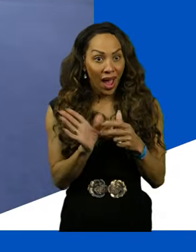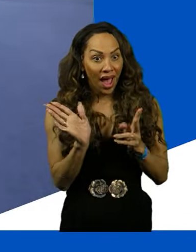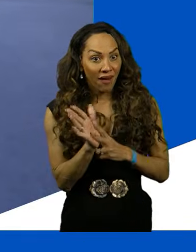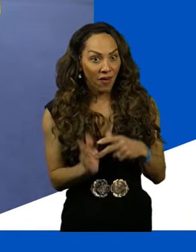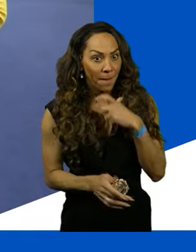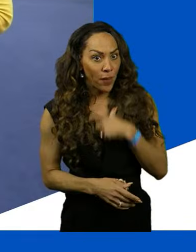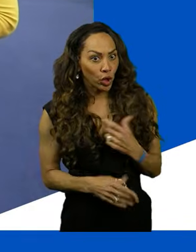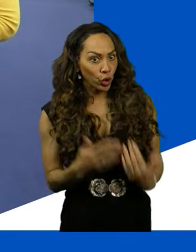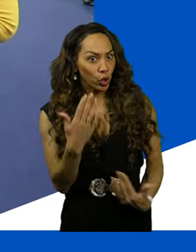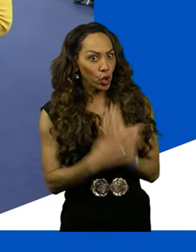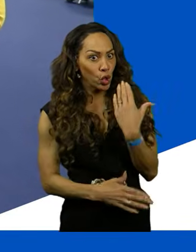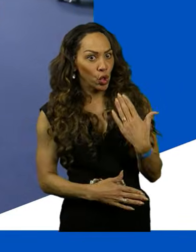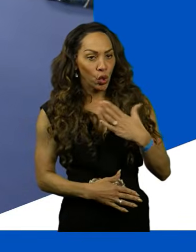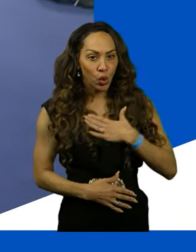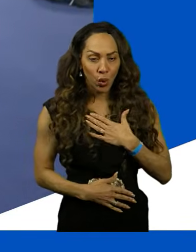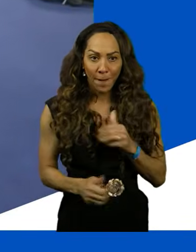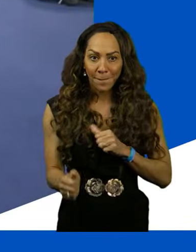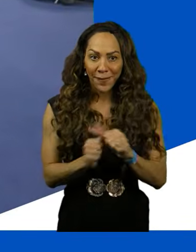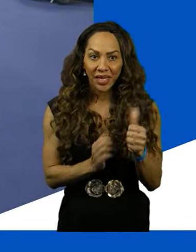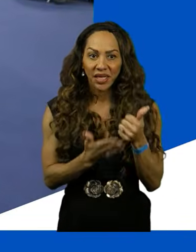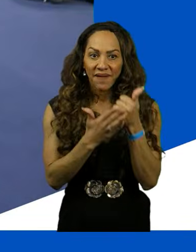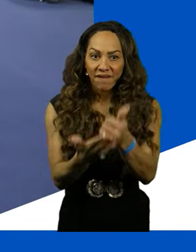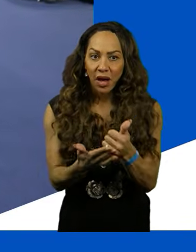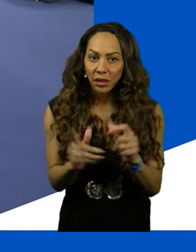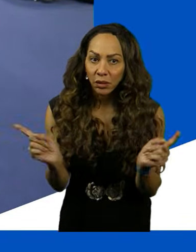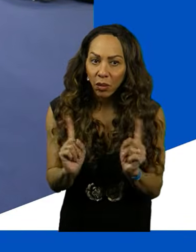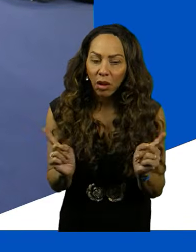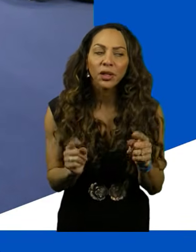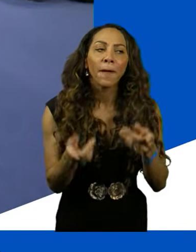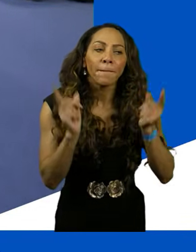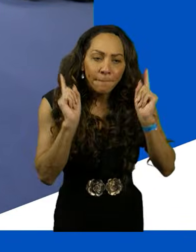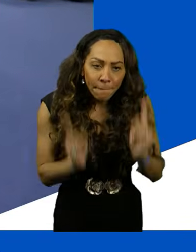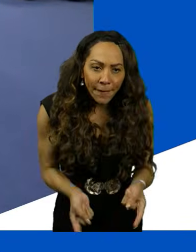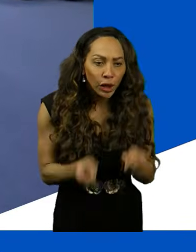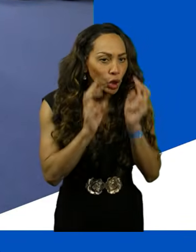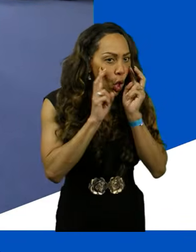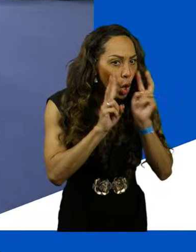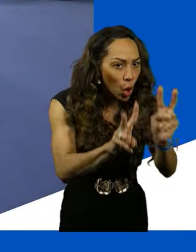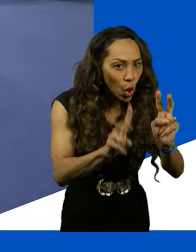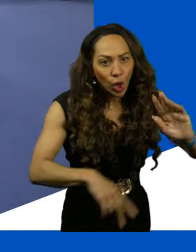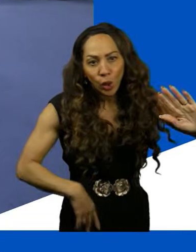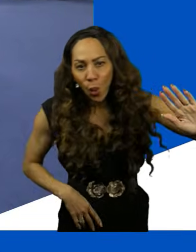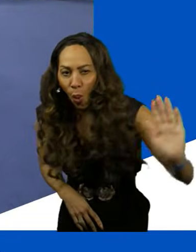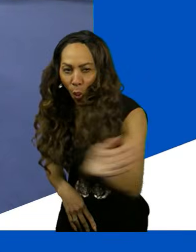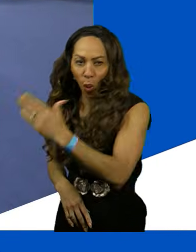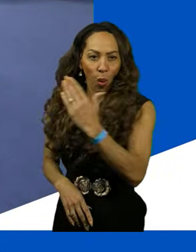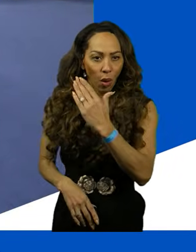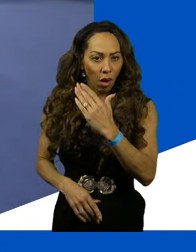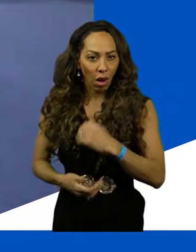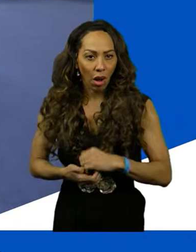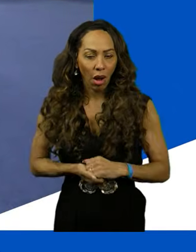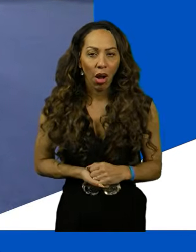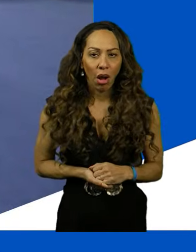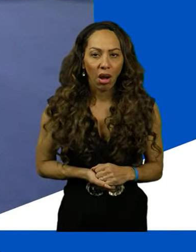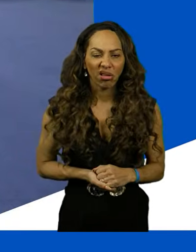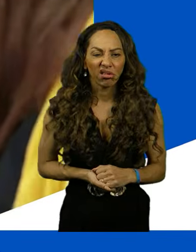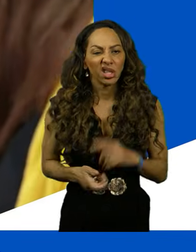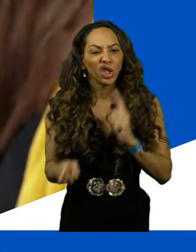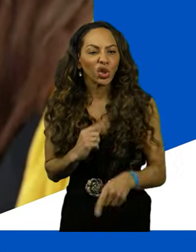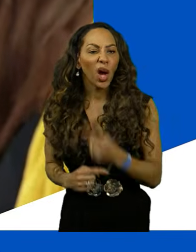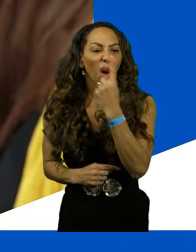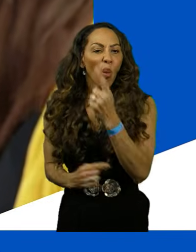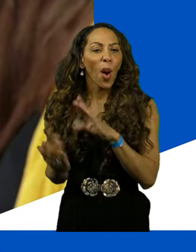them? Look at them all. Look at them all. Don't, for example, try one